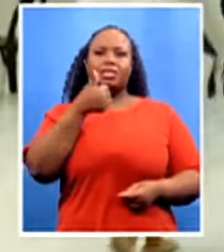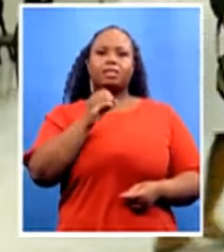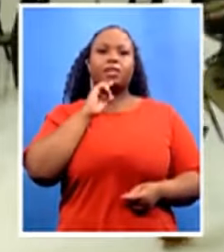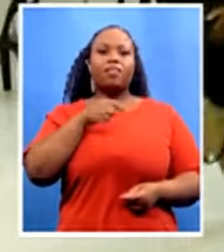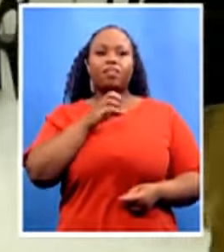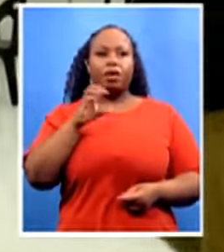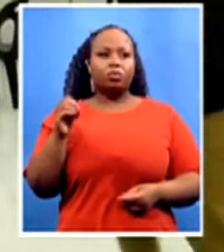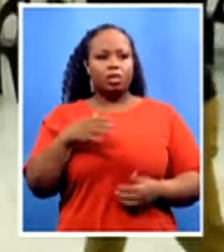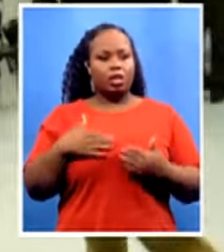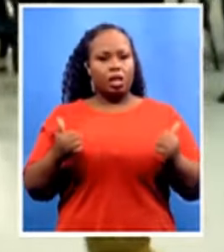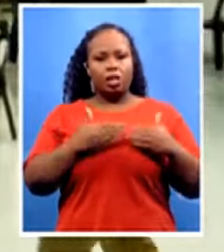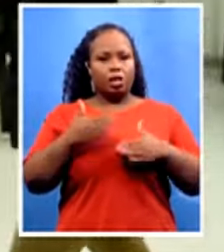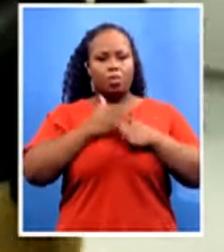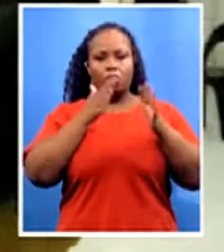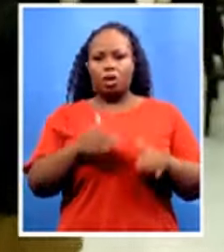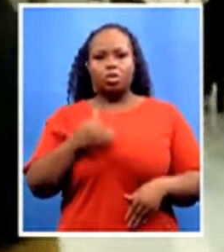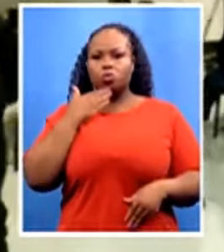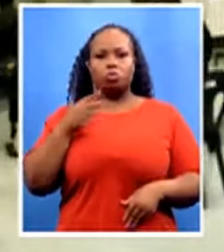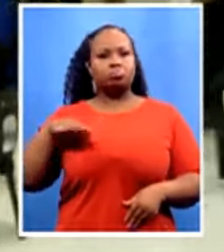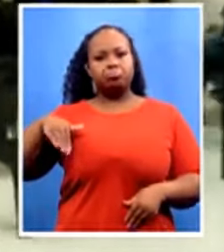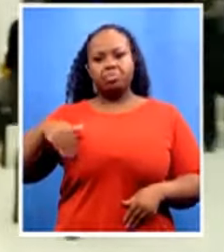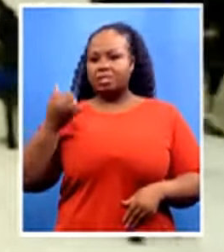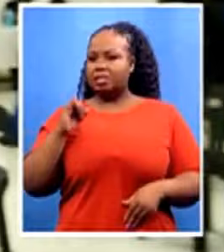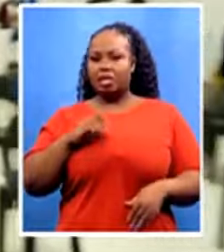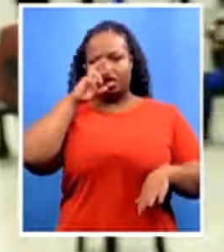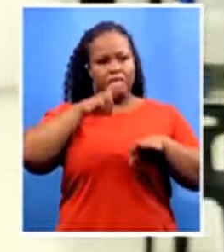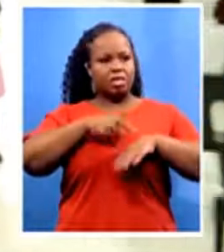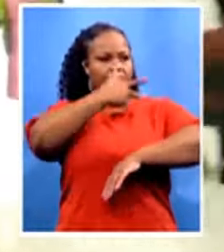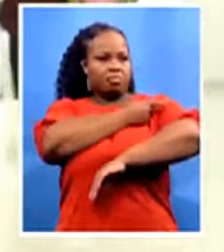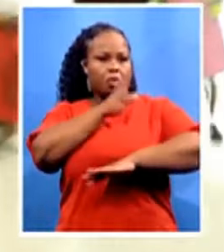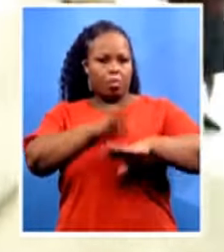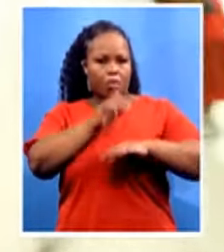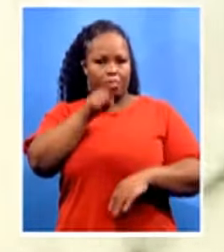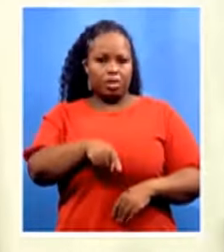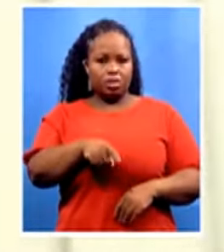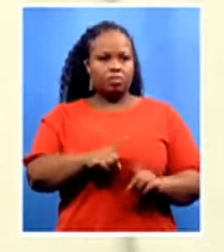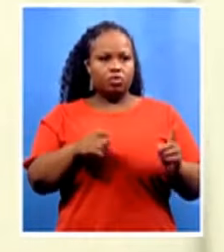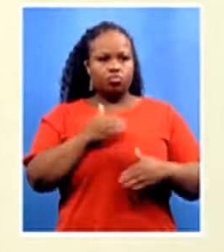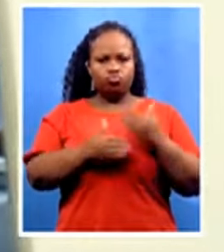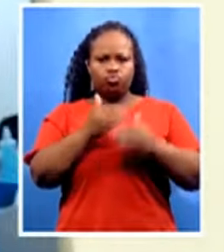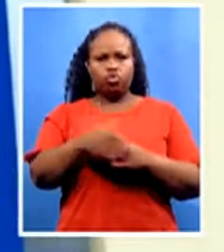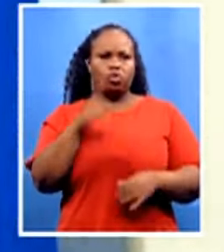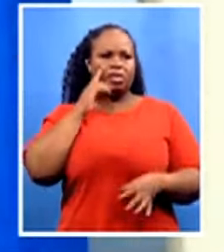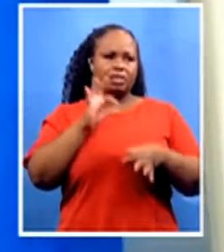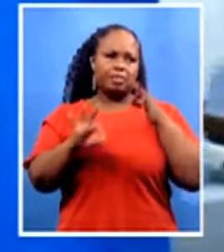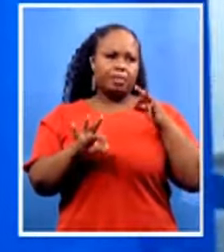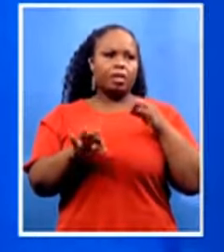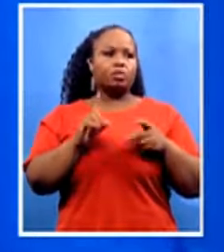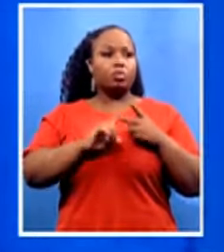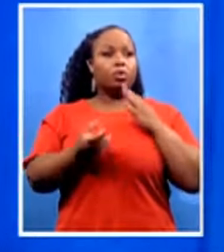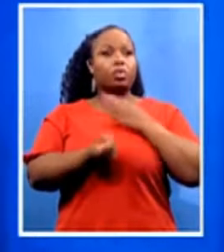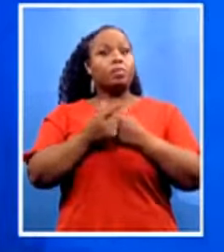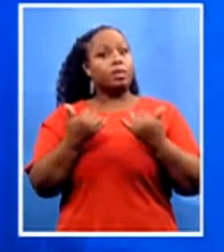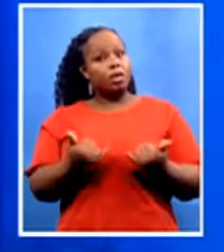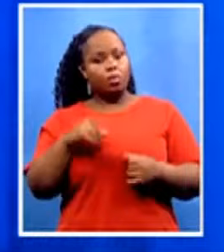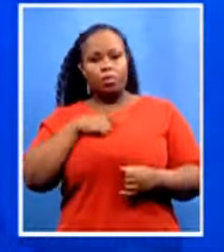who still need to be vaccinated. So the procedure here is quite simple. What tends to happen is you come inside the tent, they take you to